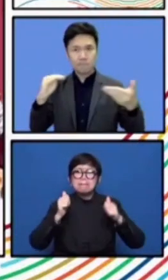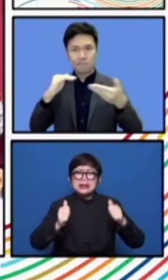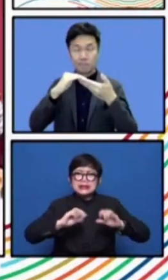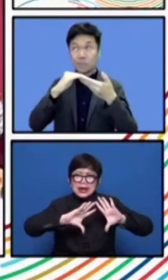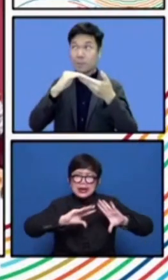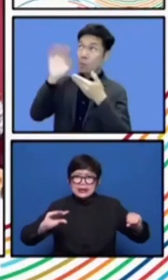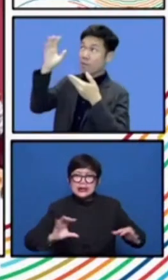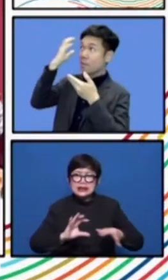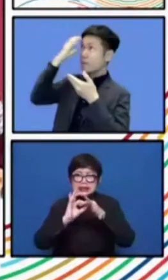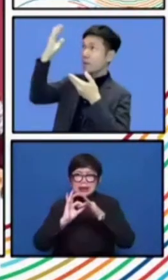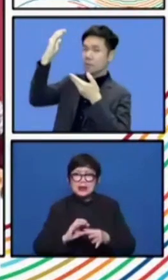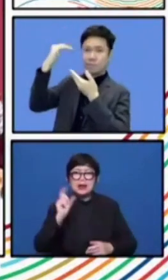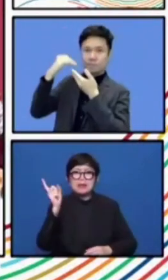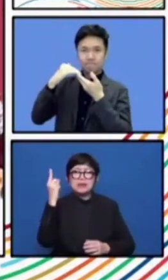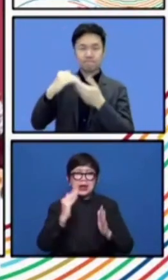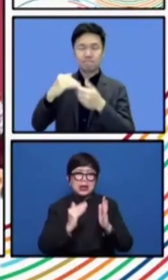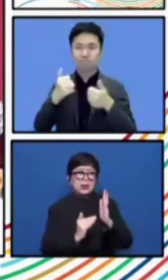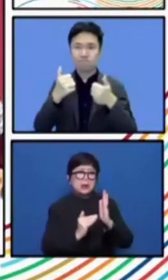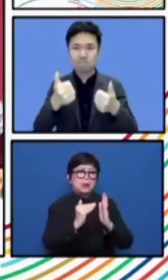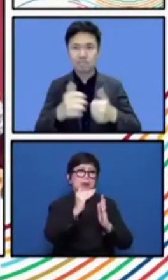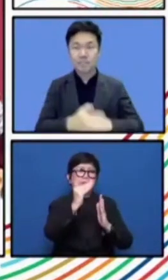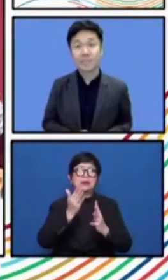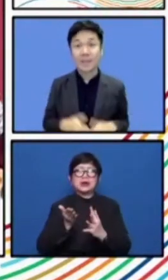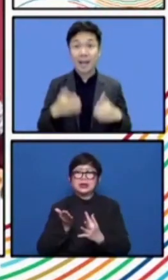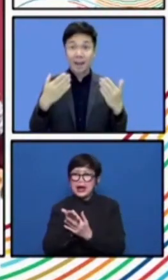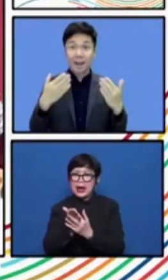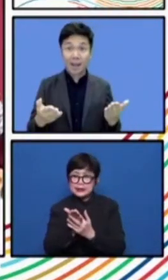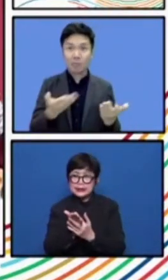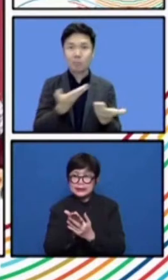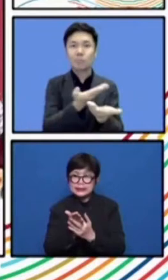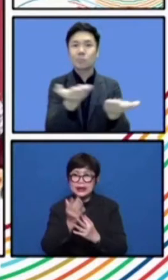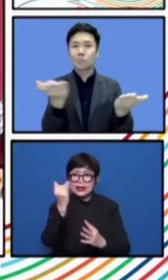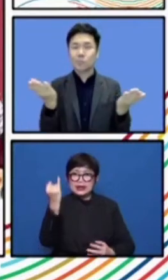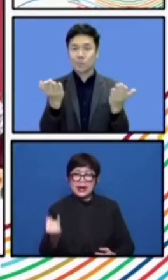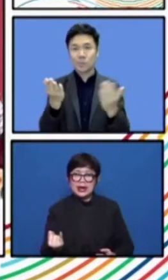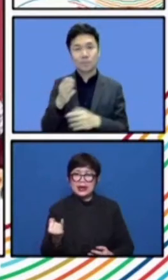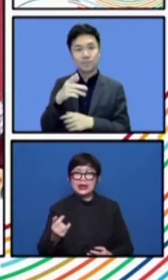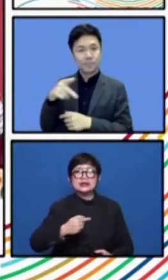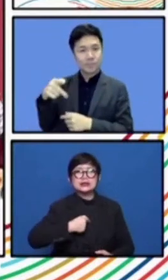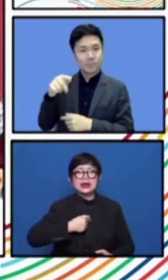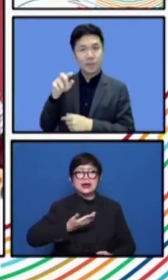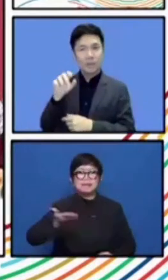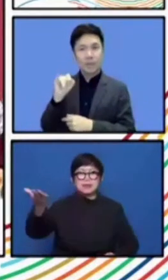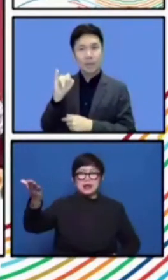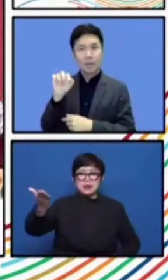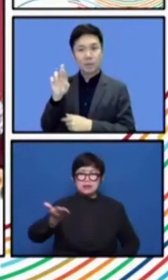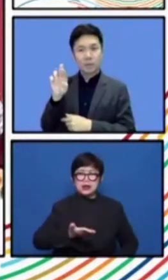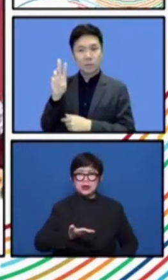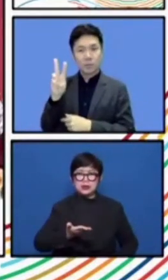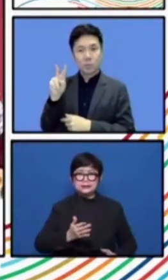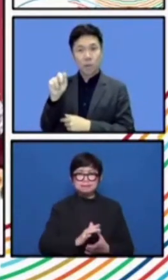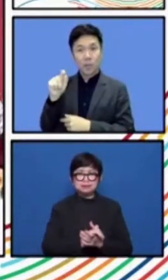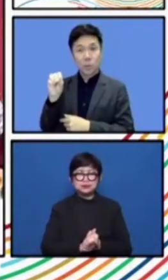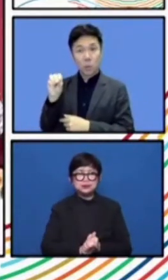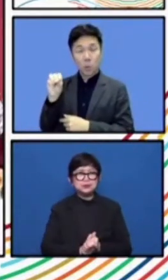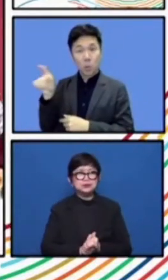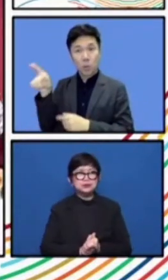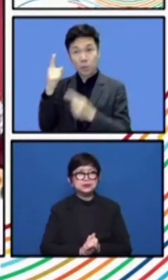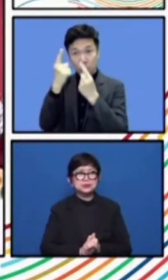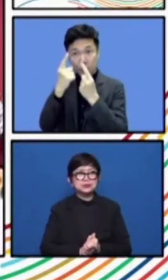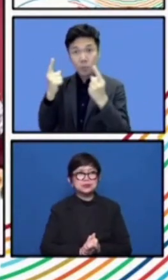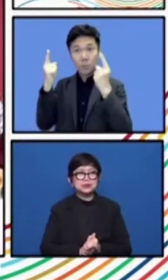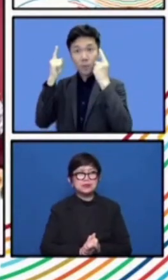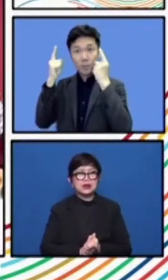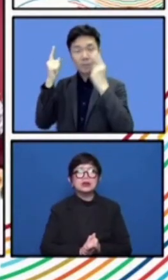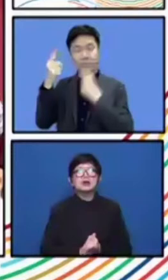in our final moments let me turn to our discussion Professor irwanto from it majaya Catholic University in Indonesia